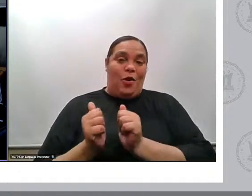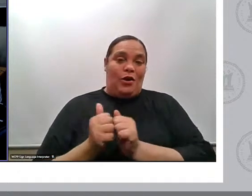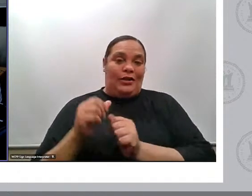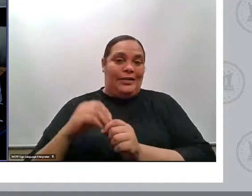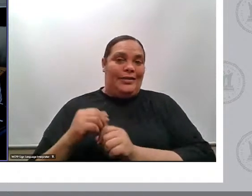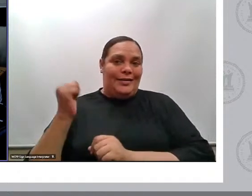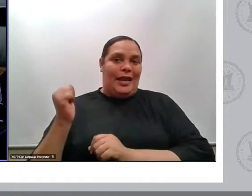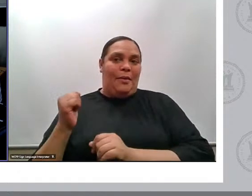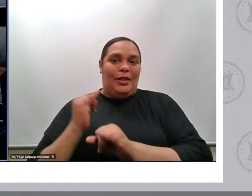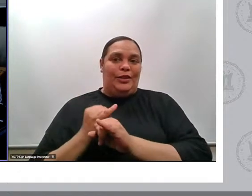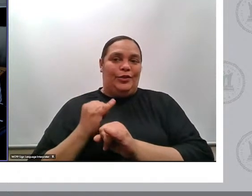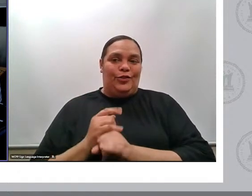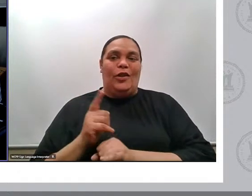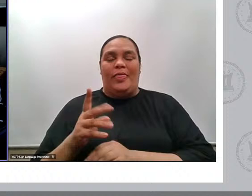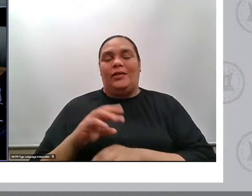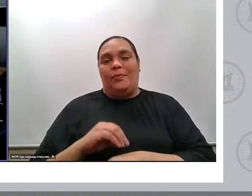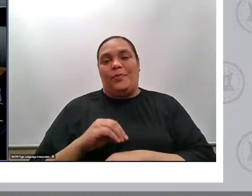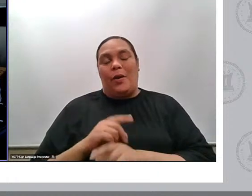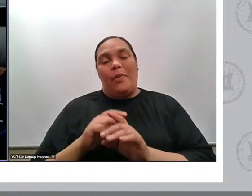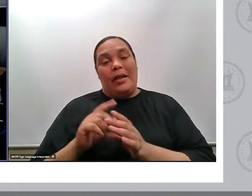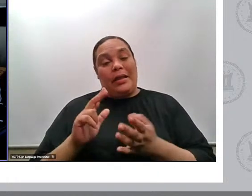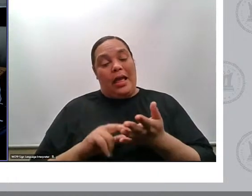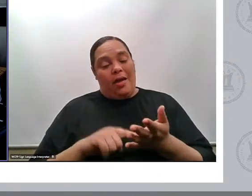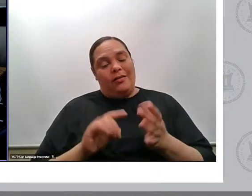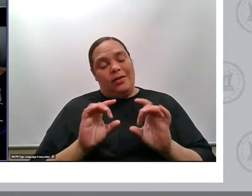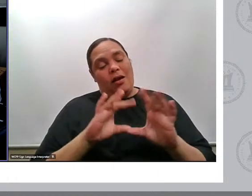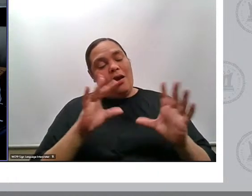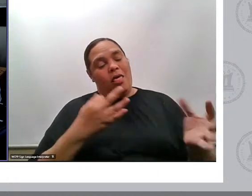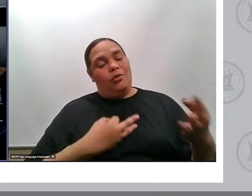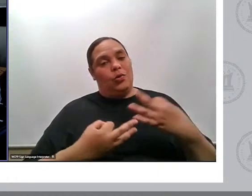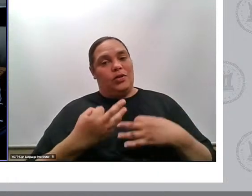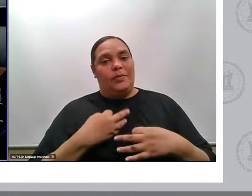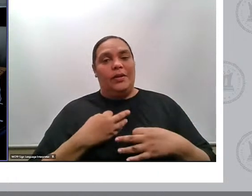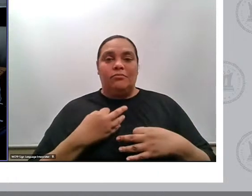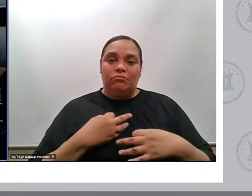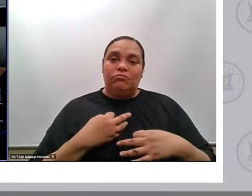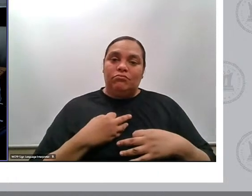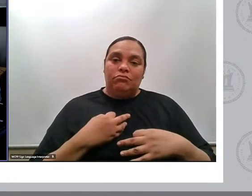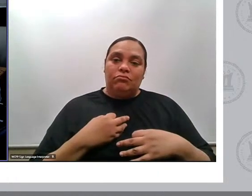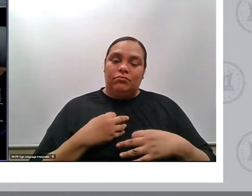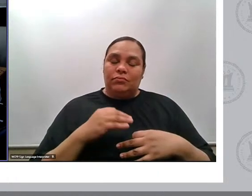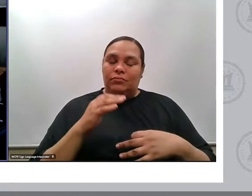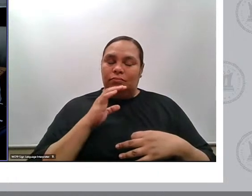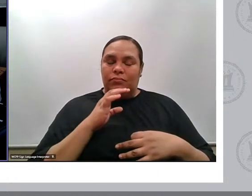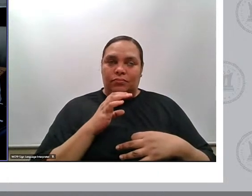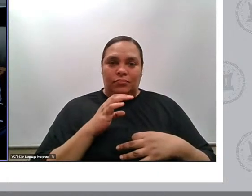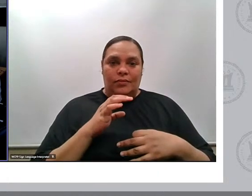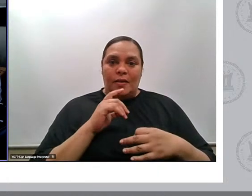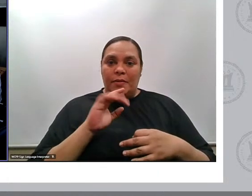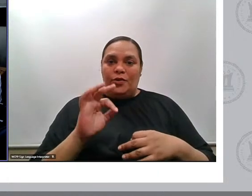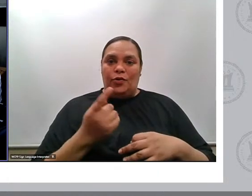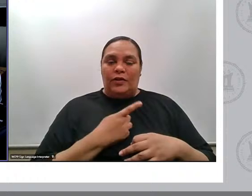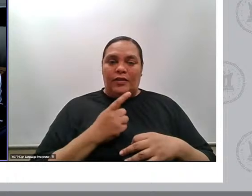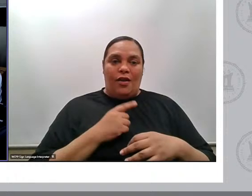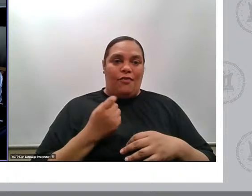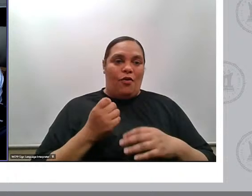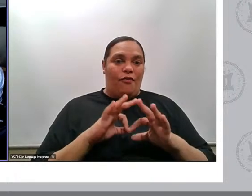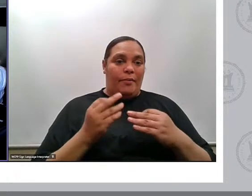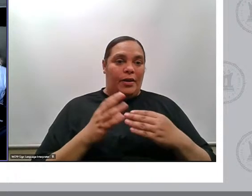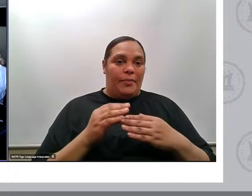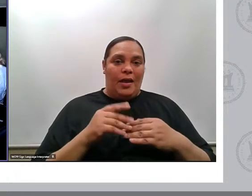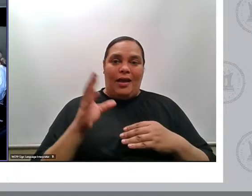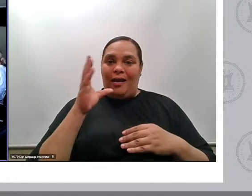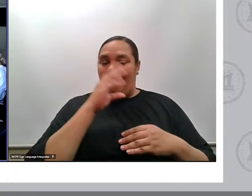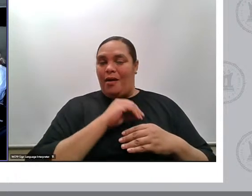gambling institution, and the Act is quite explicit in terms of that yourself or family members should